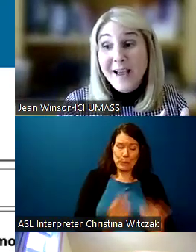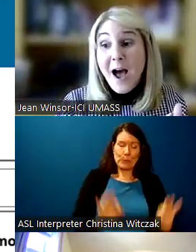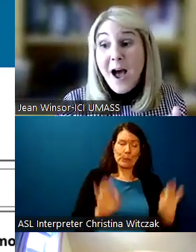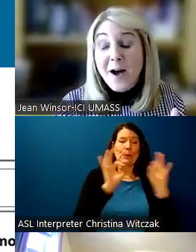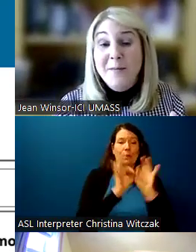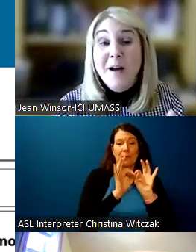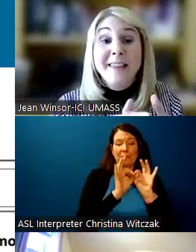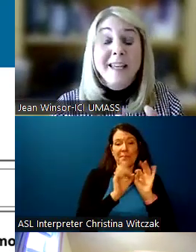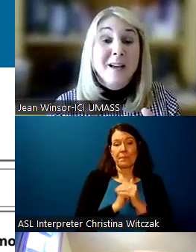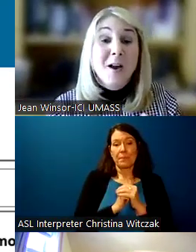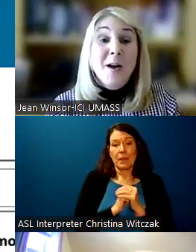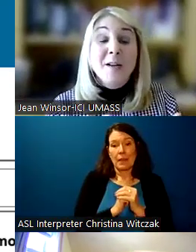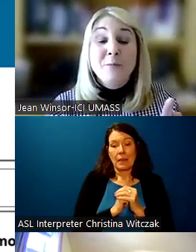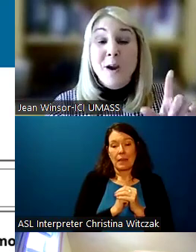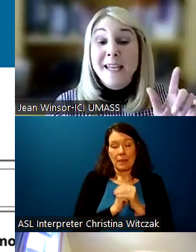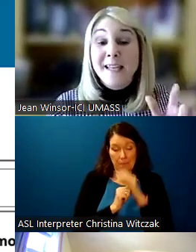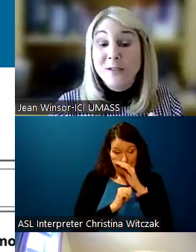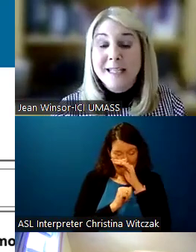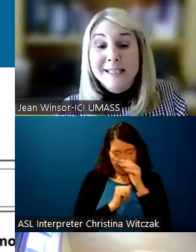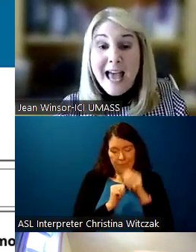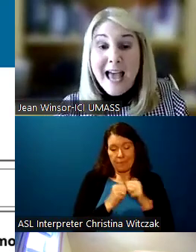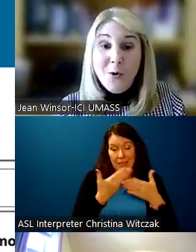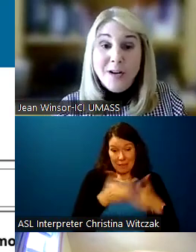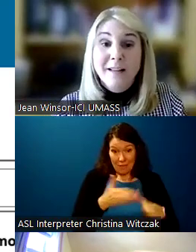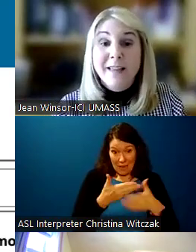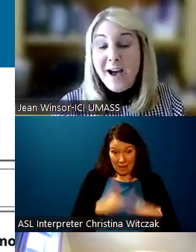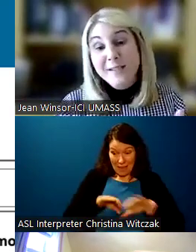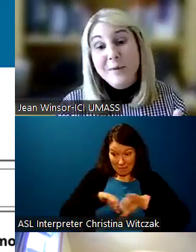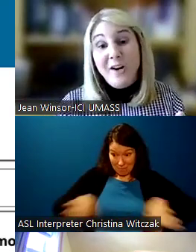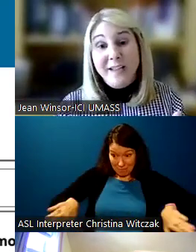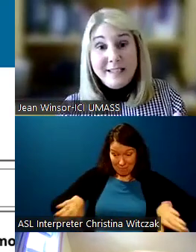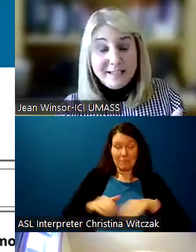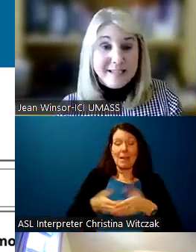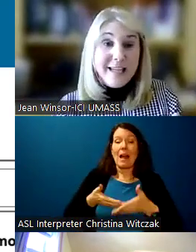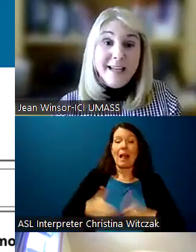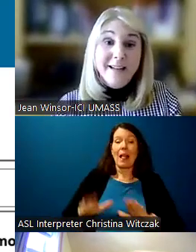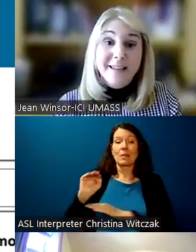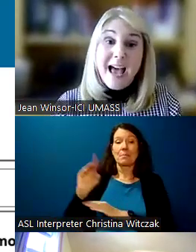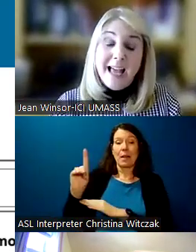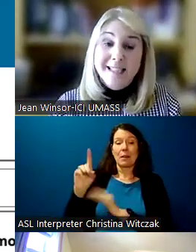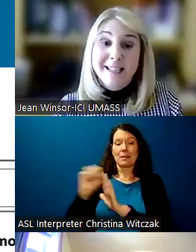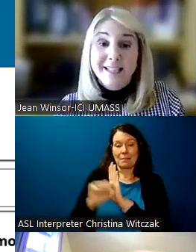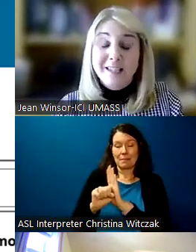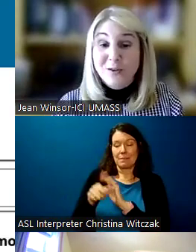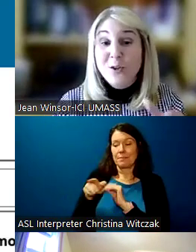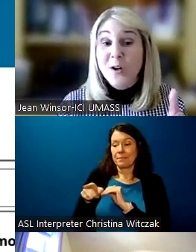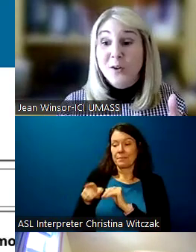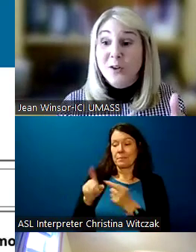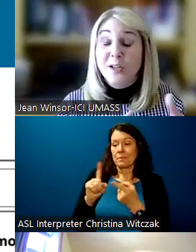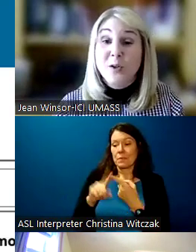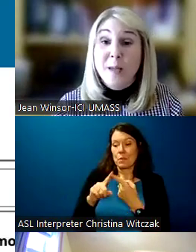important. I think breaking those things out allows Maryland to see that